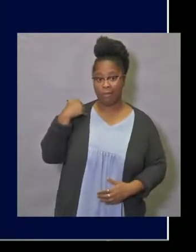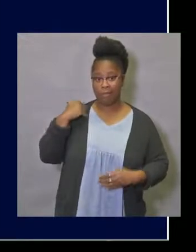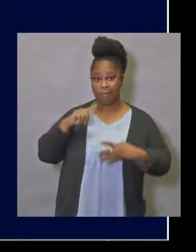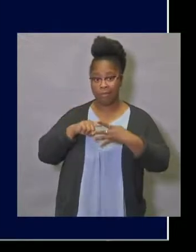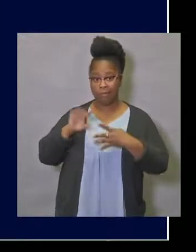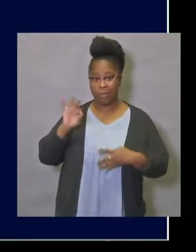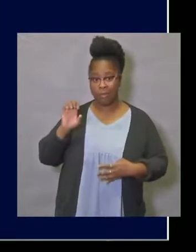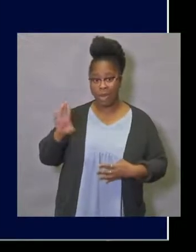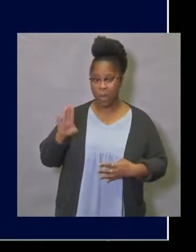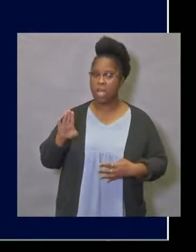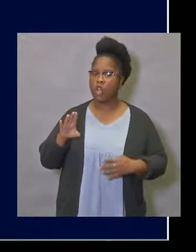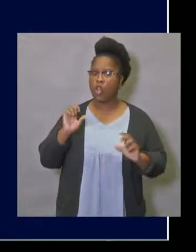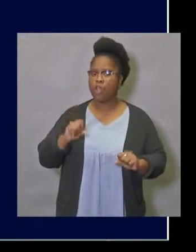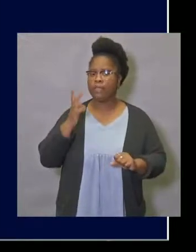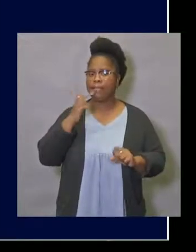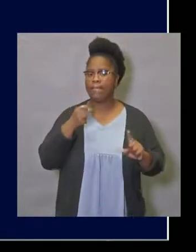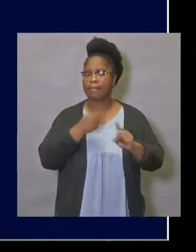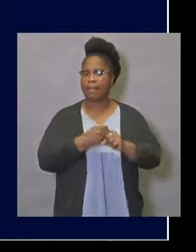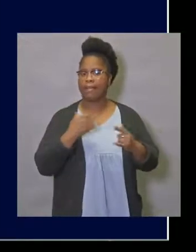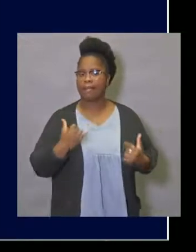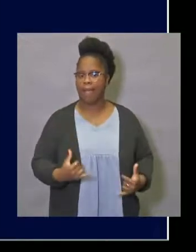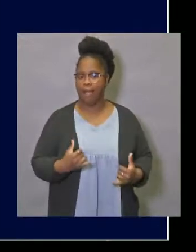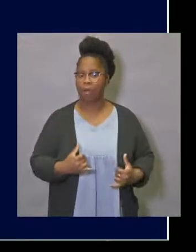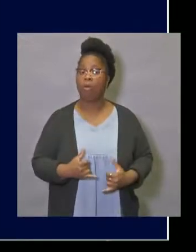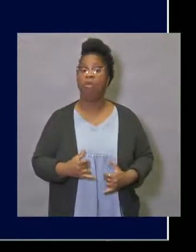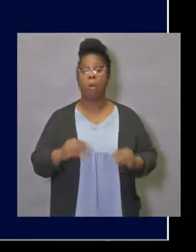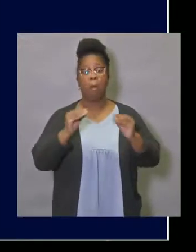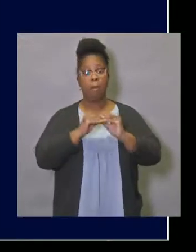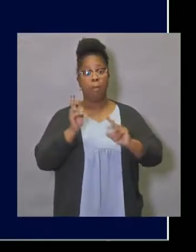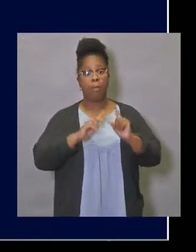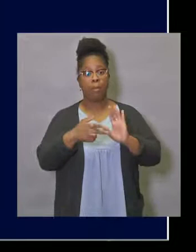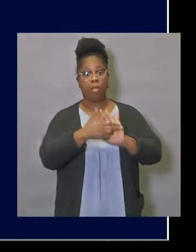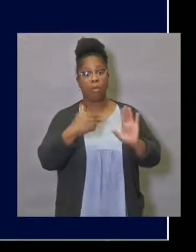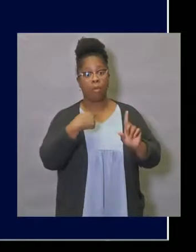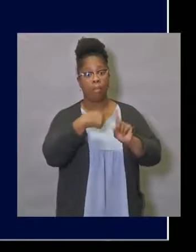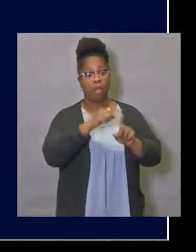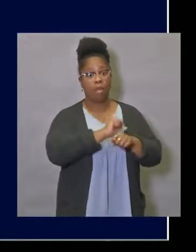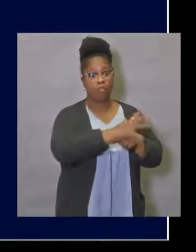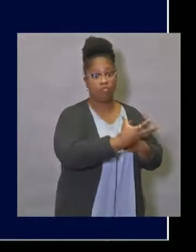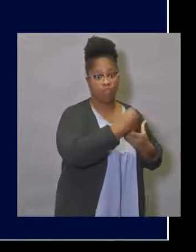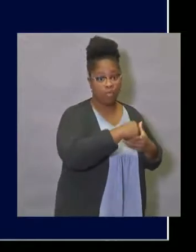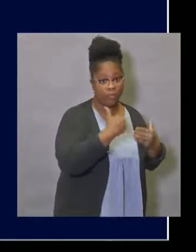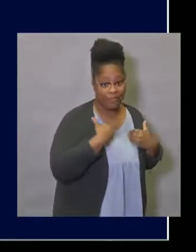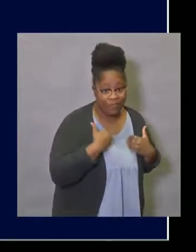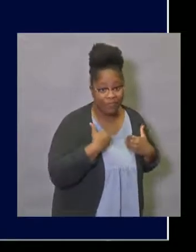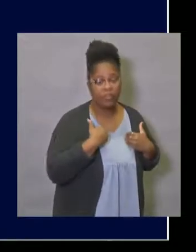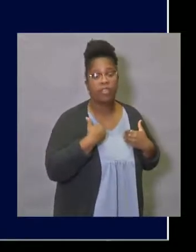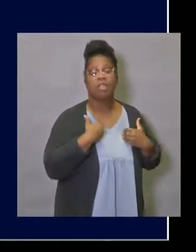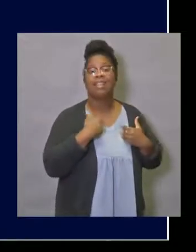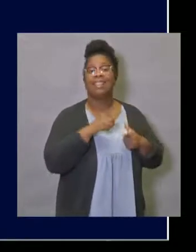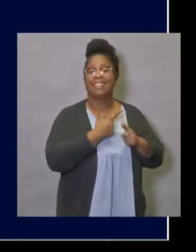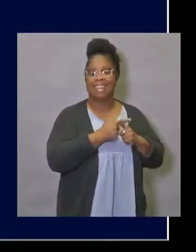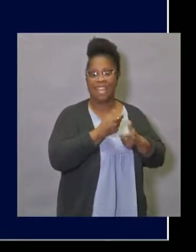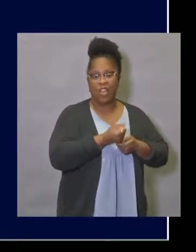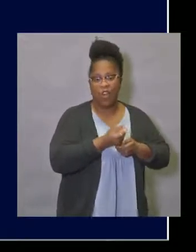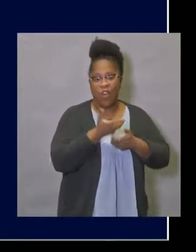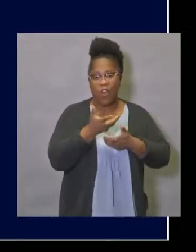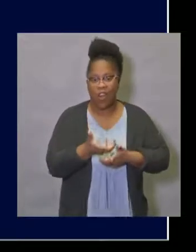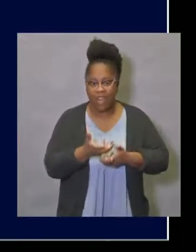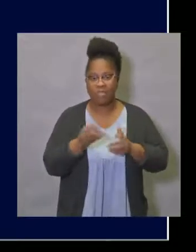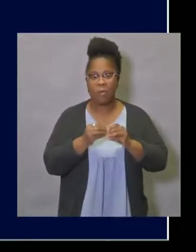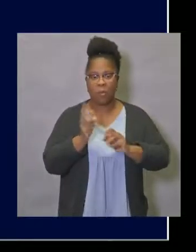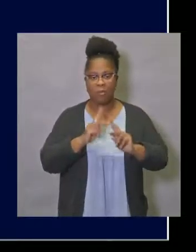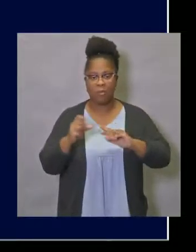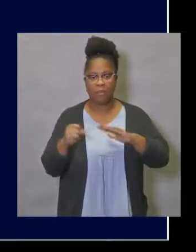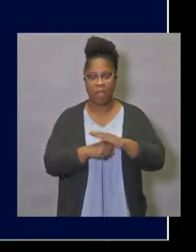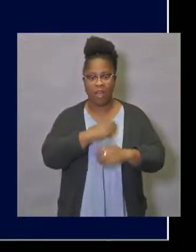increases in cases are always followed by increases in hospitalizations and deaths in just a matter of weeks. We hope that persons